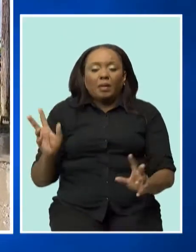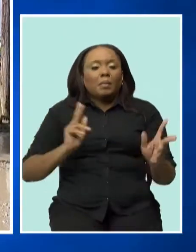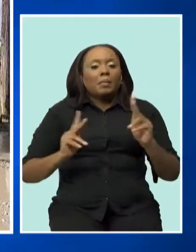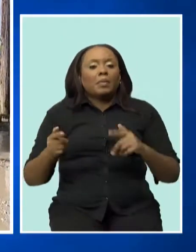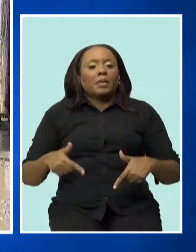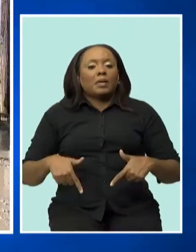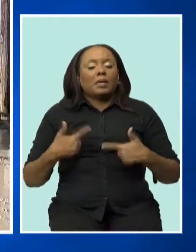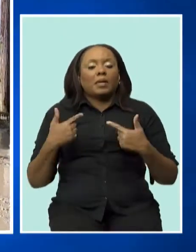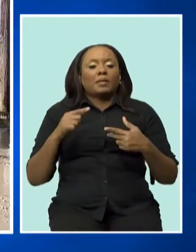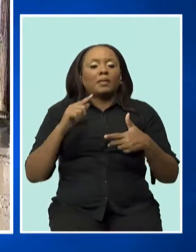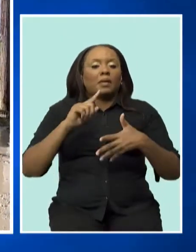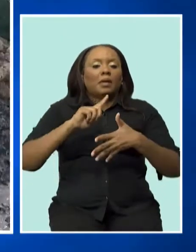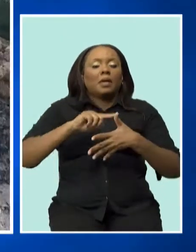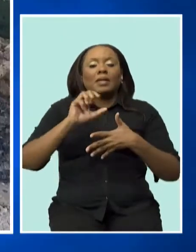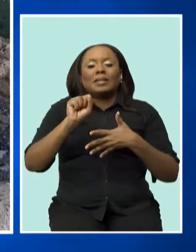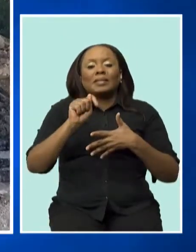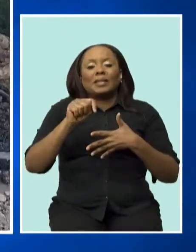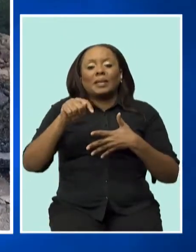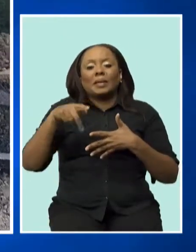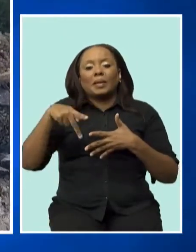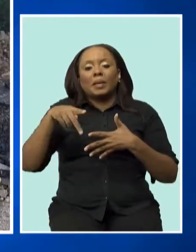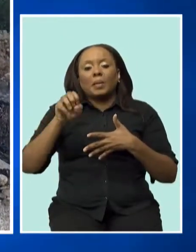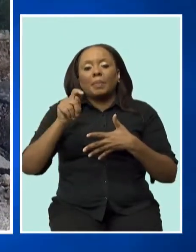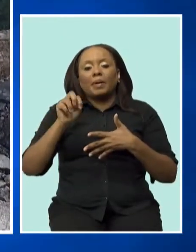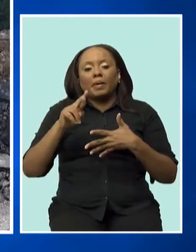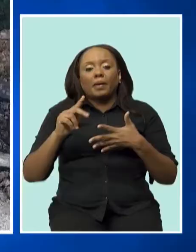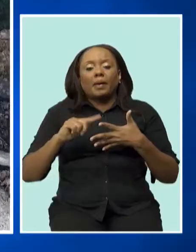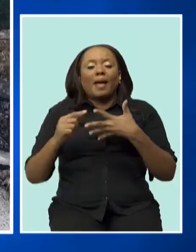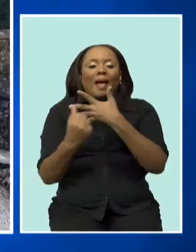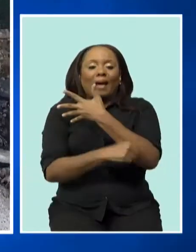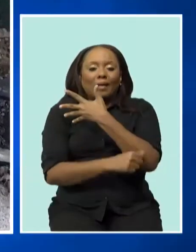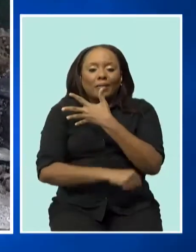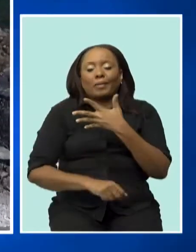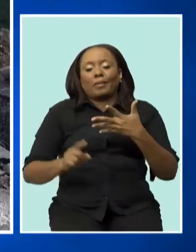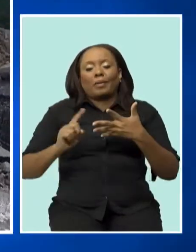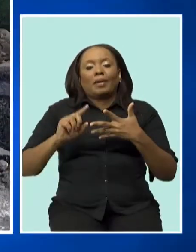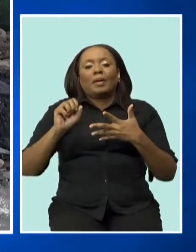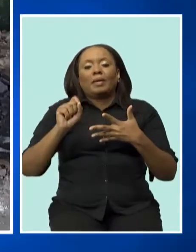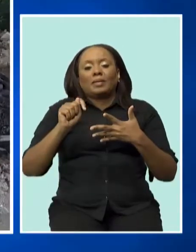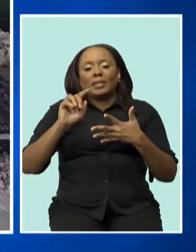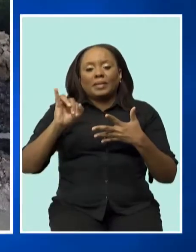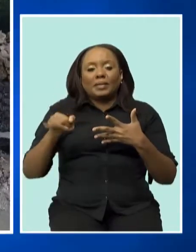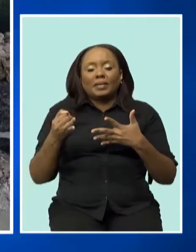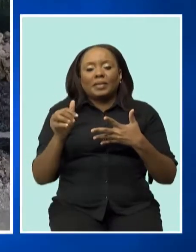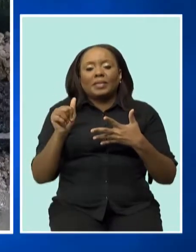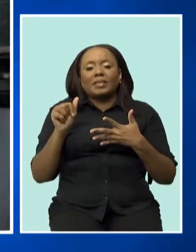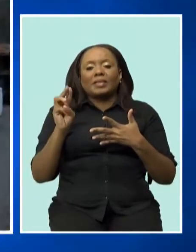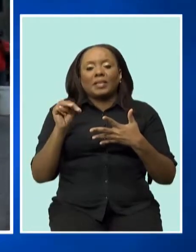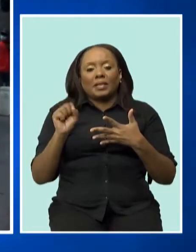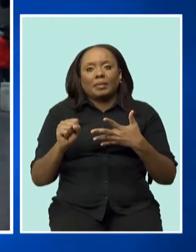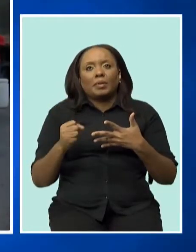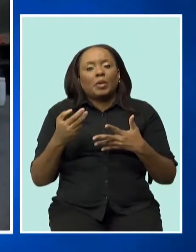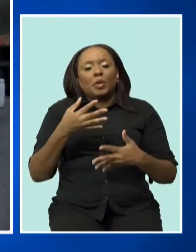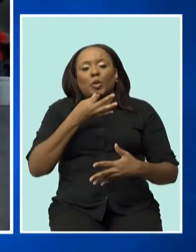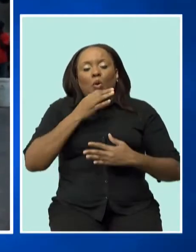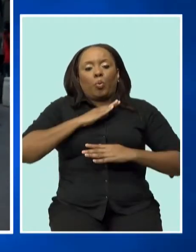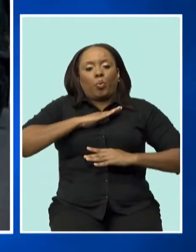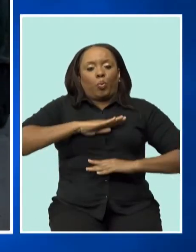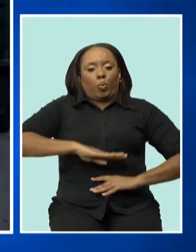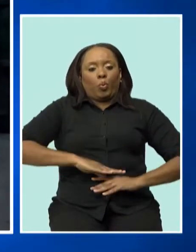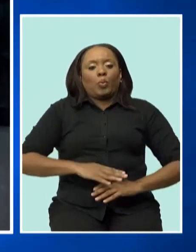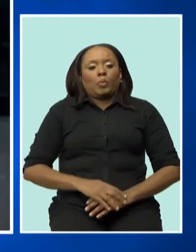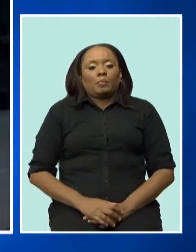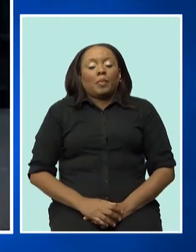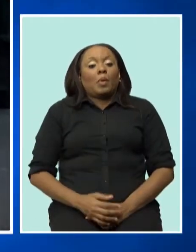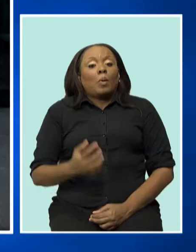in parts of St. Peter, St. Andrew and St. James should get some relief soon. The authority has completed repairs on